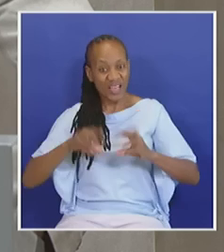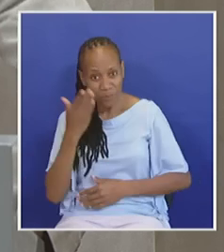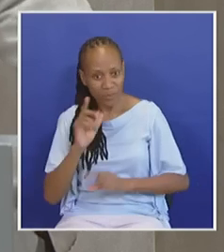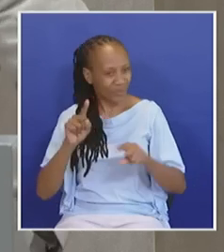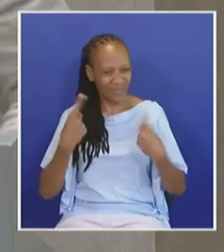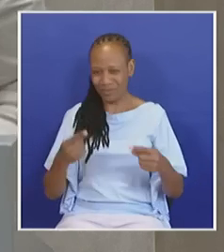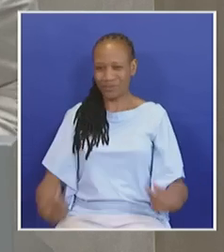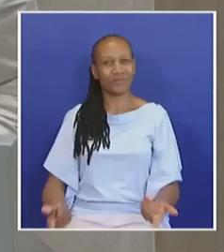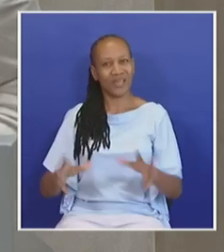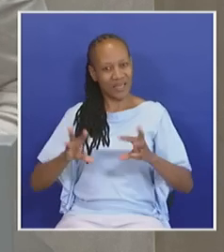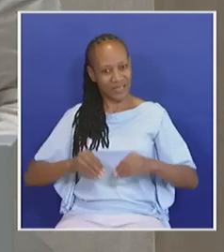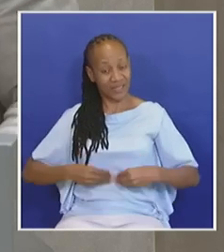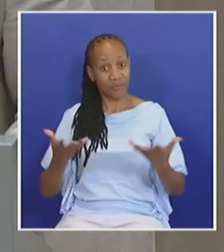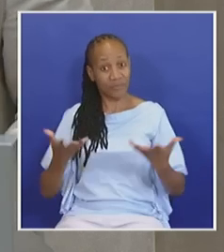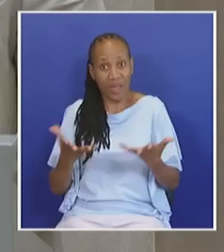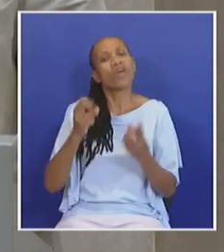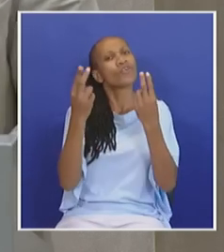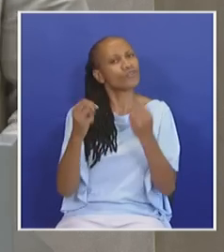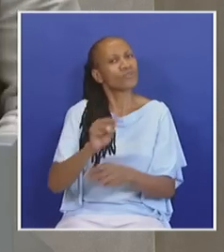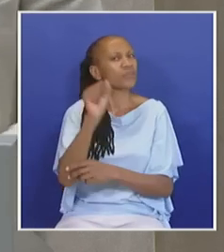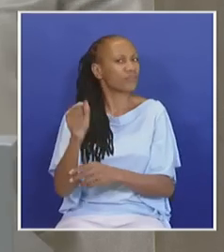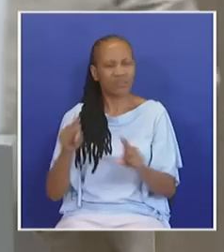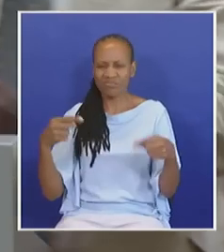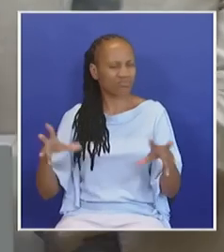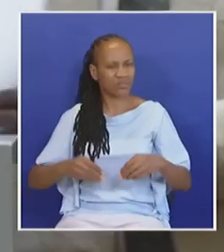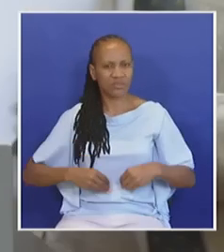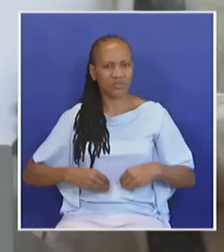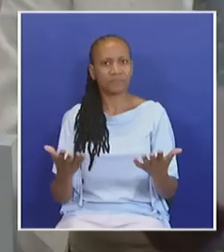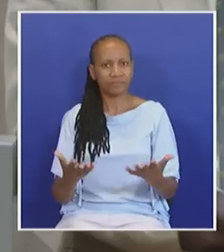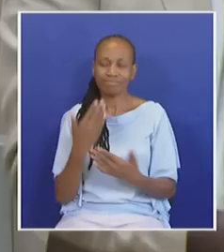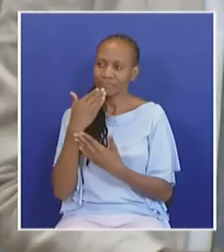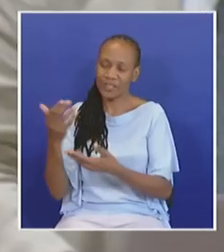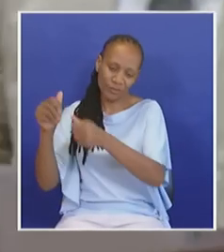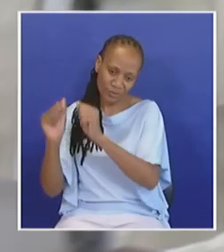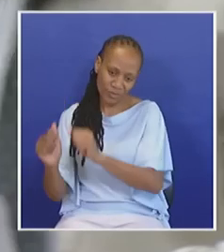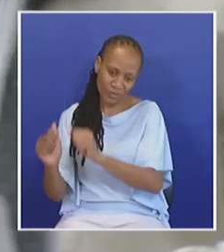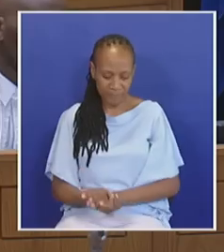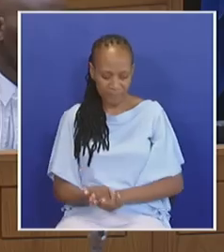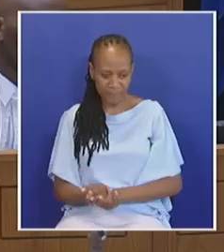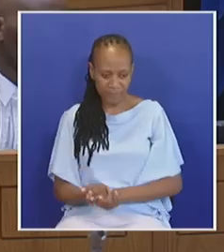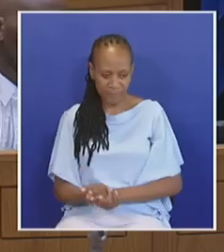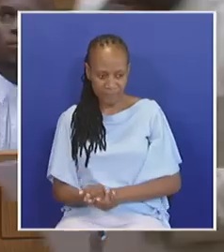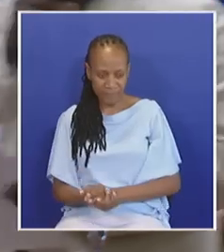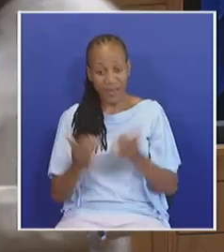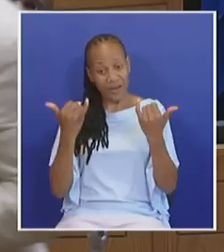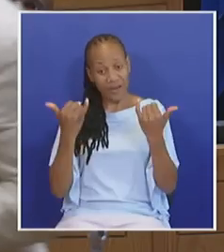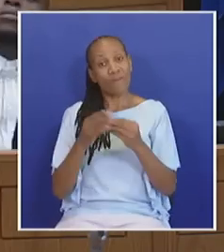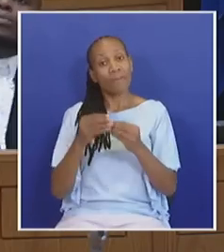and space in the new South Africa. I thank you, Chairperson. Thank you, Morena. The Honorable